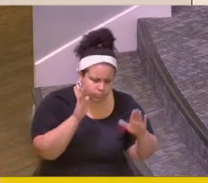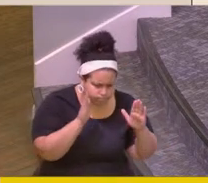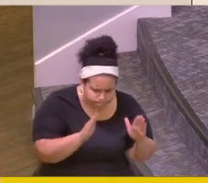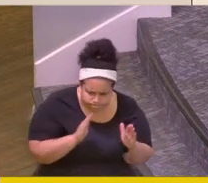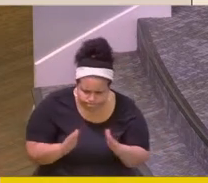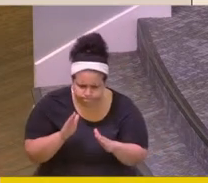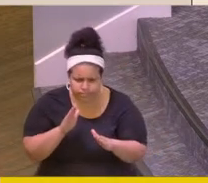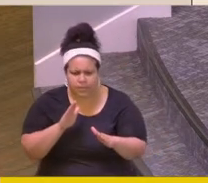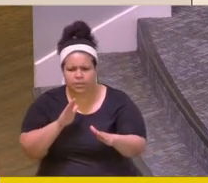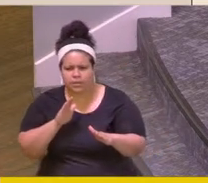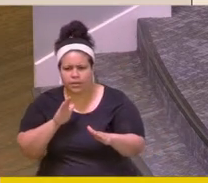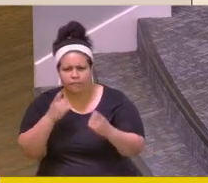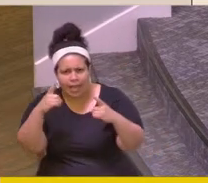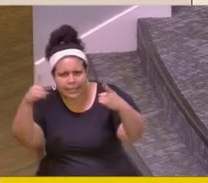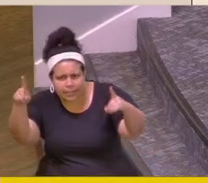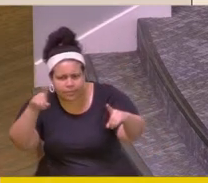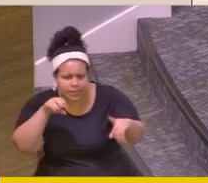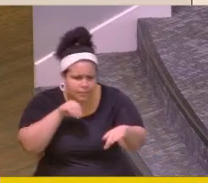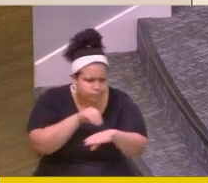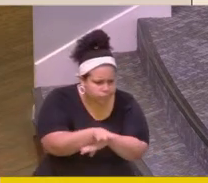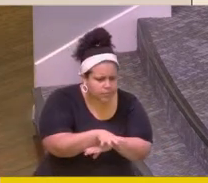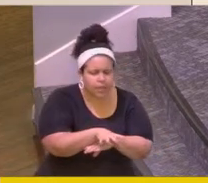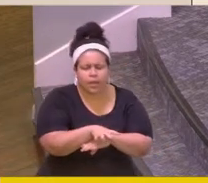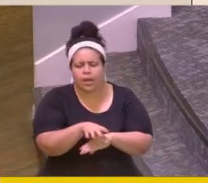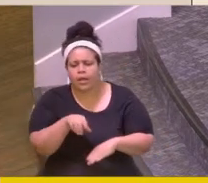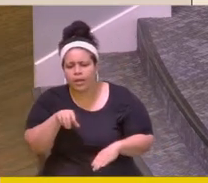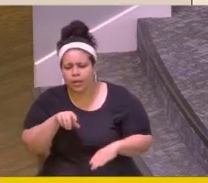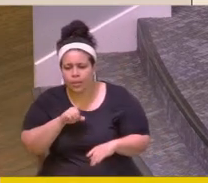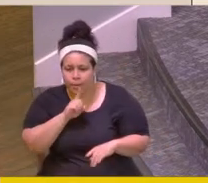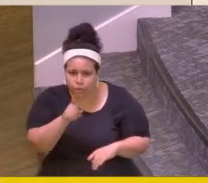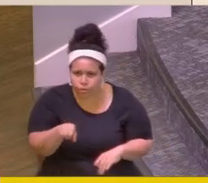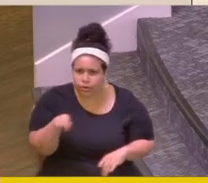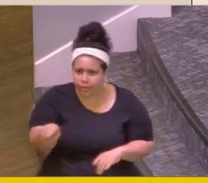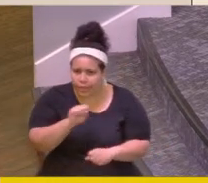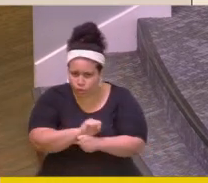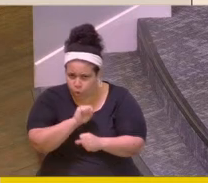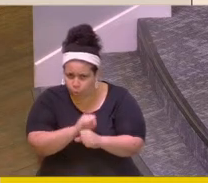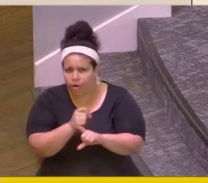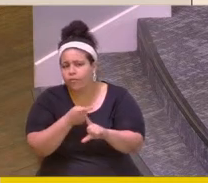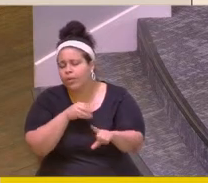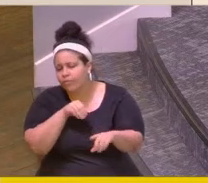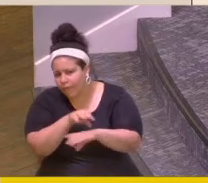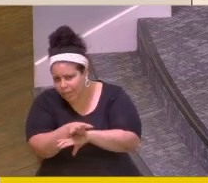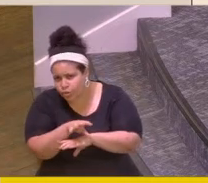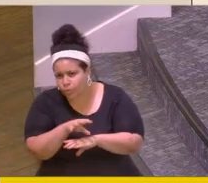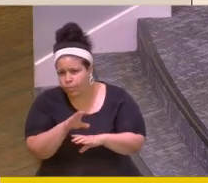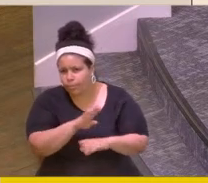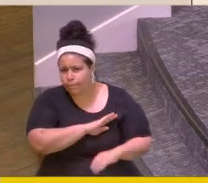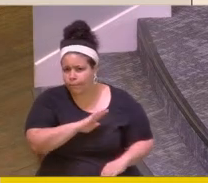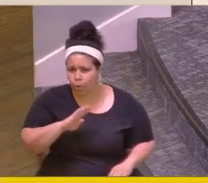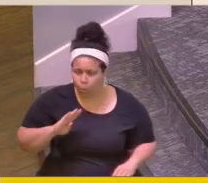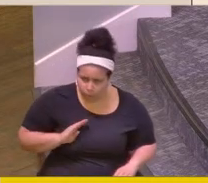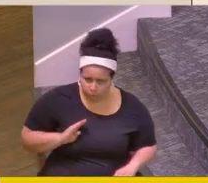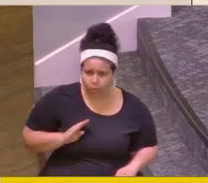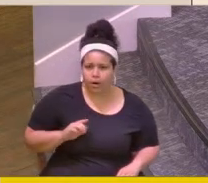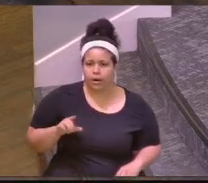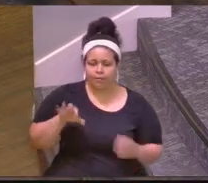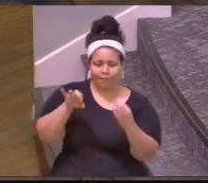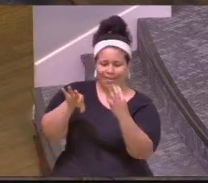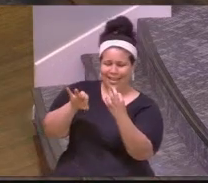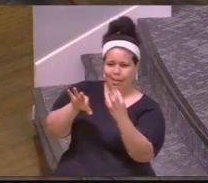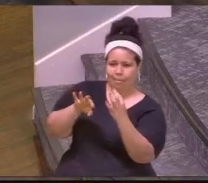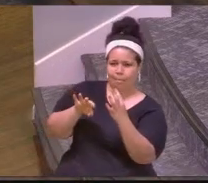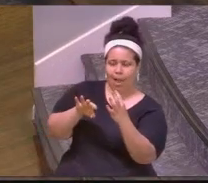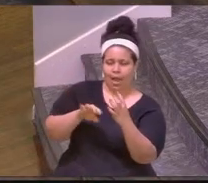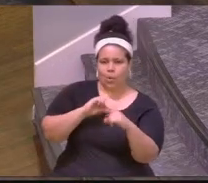Under that one has been the work with the advisory board and getting feedback. That advisory board has been convened, but the